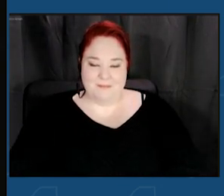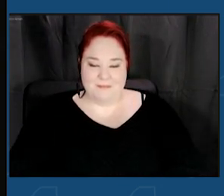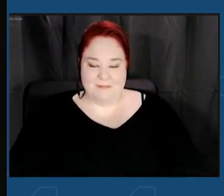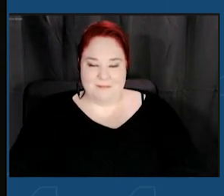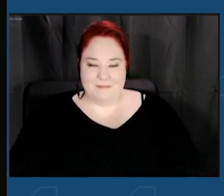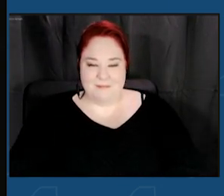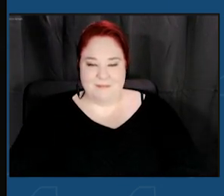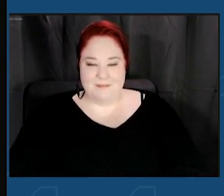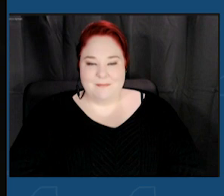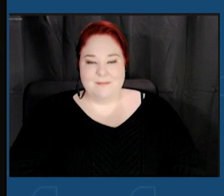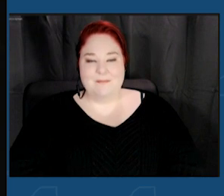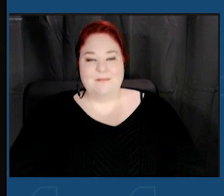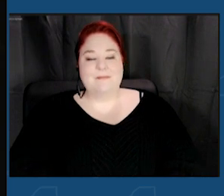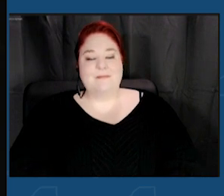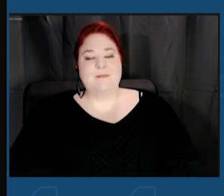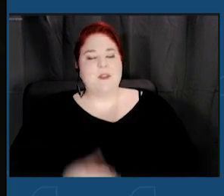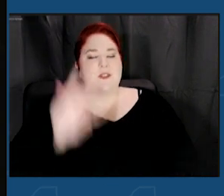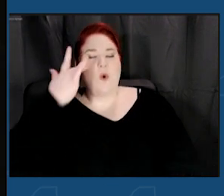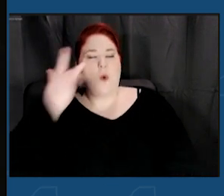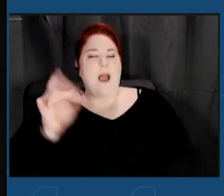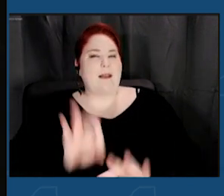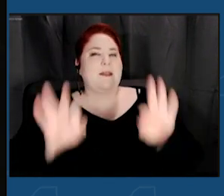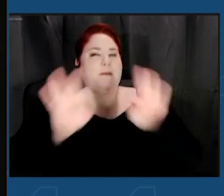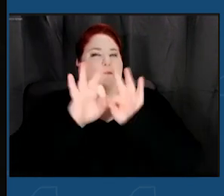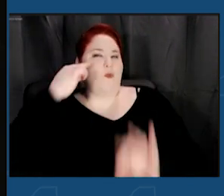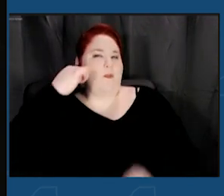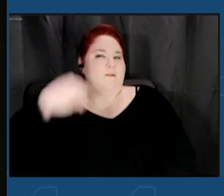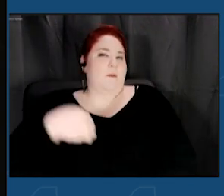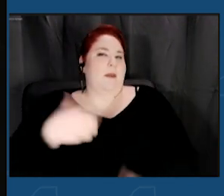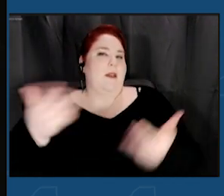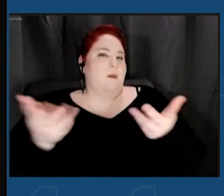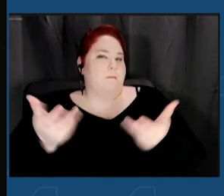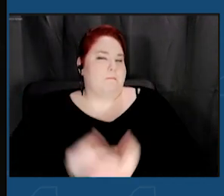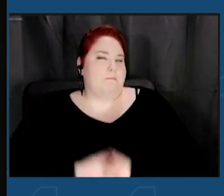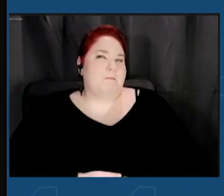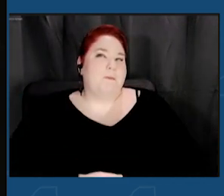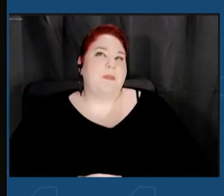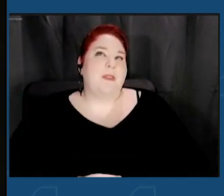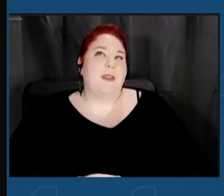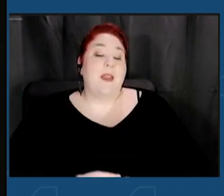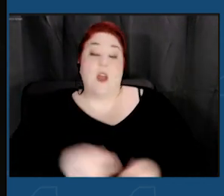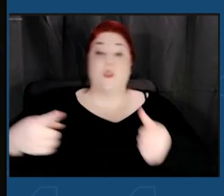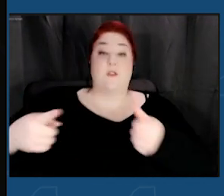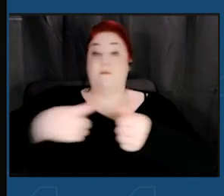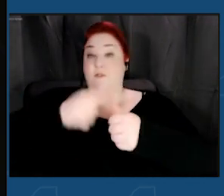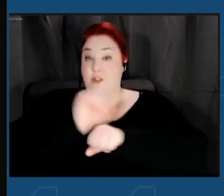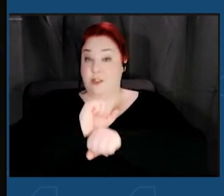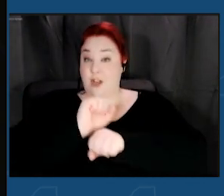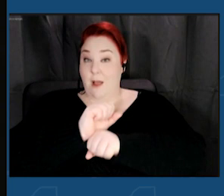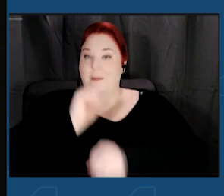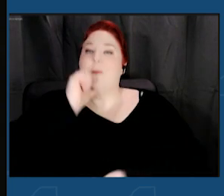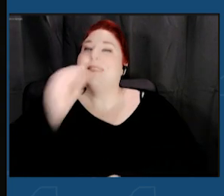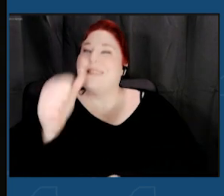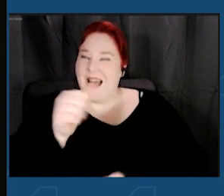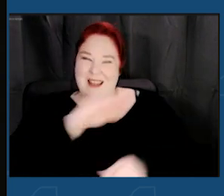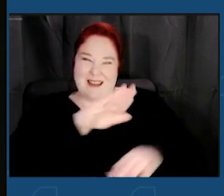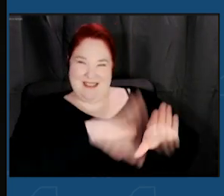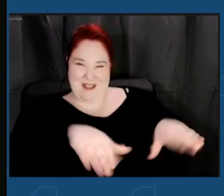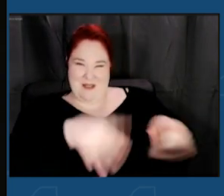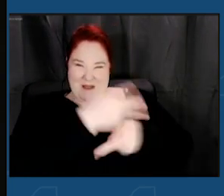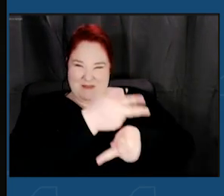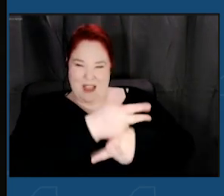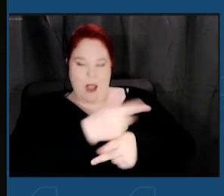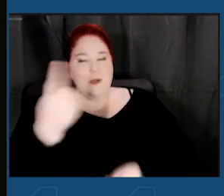So why is this so important to me? Well, the very first job I had that wasn't a babysitter, I was always